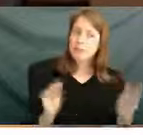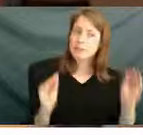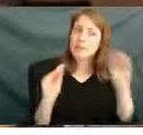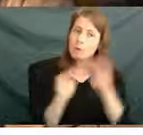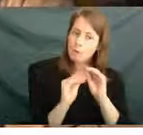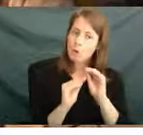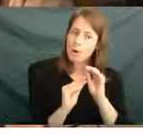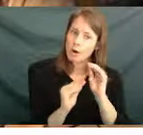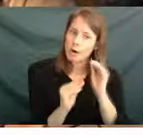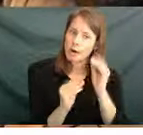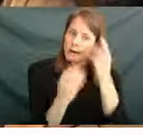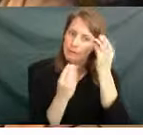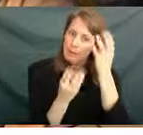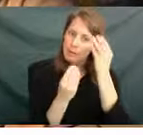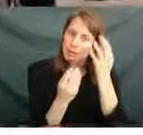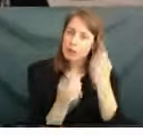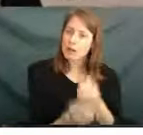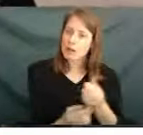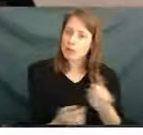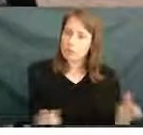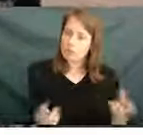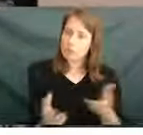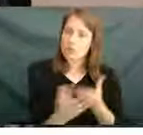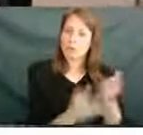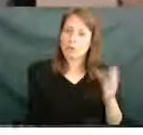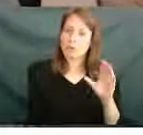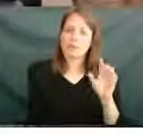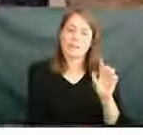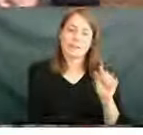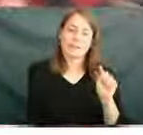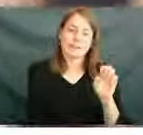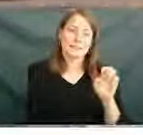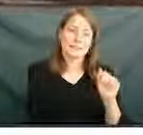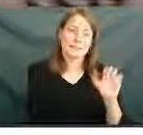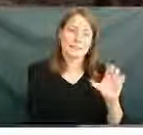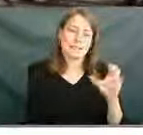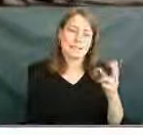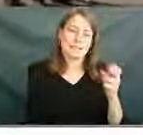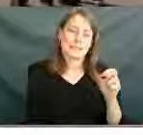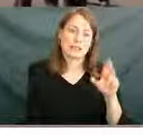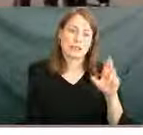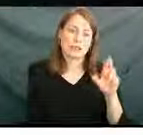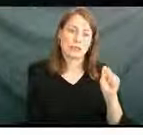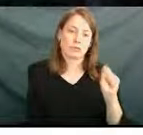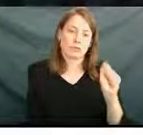dramatisations that you could use as lesson starters in both secondary and primary schools.